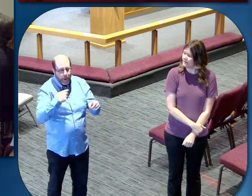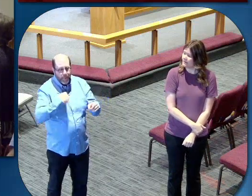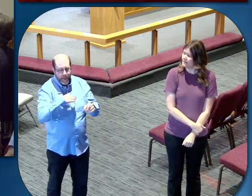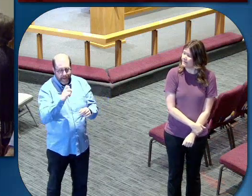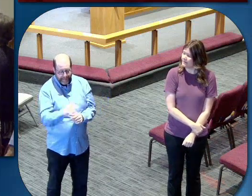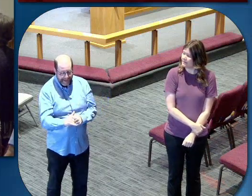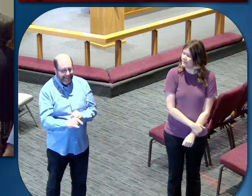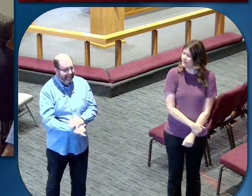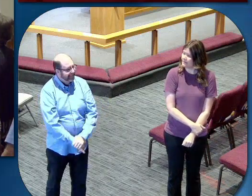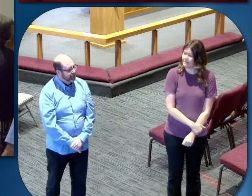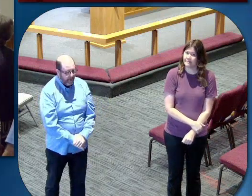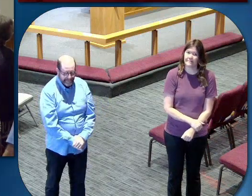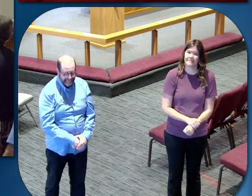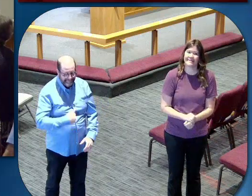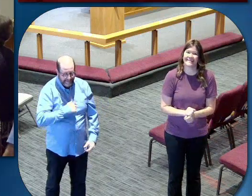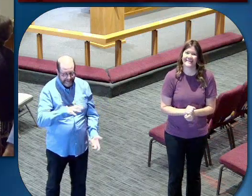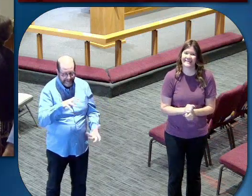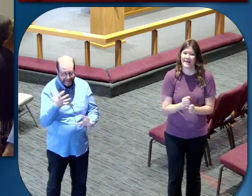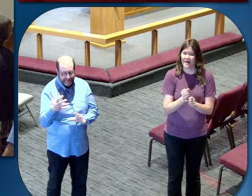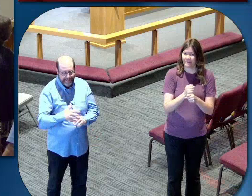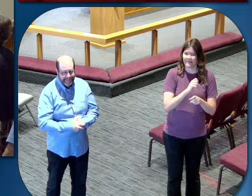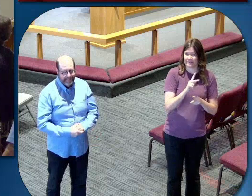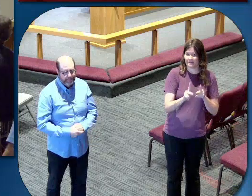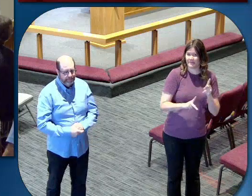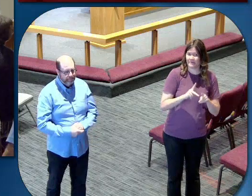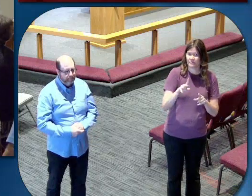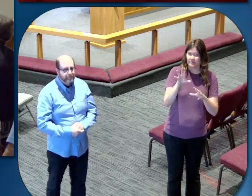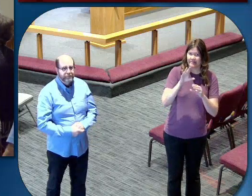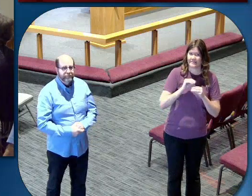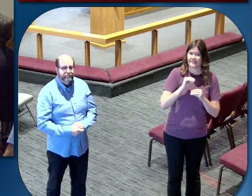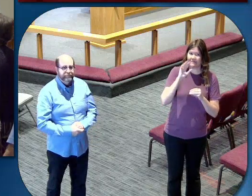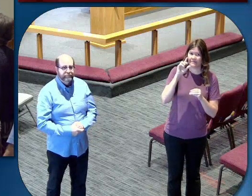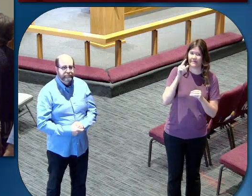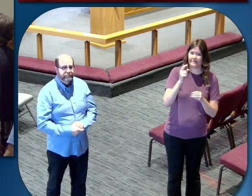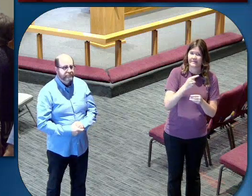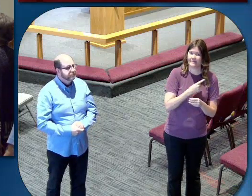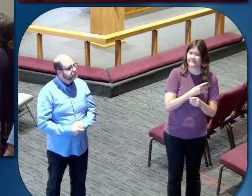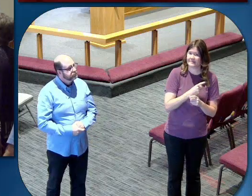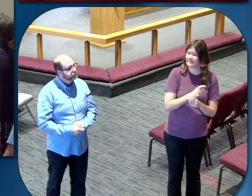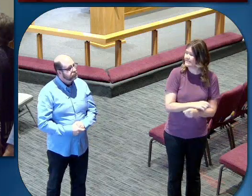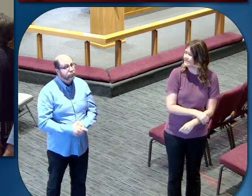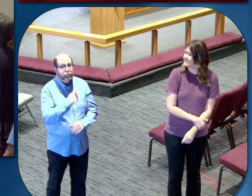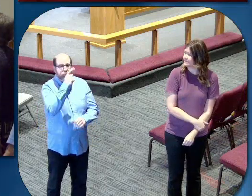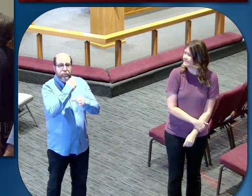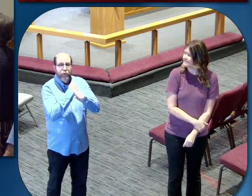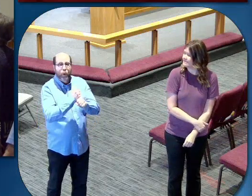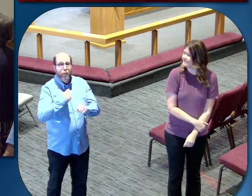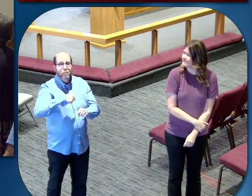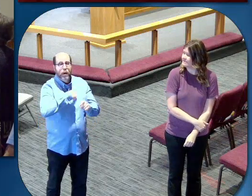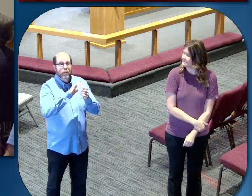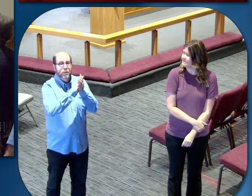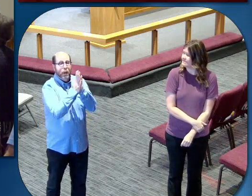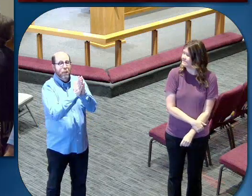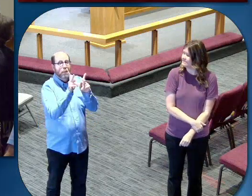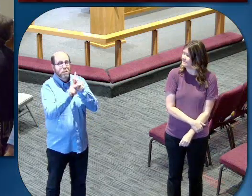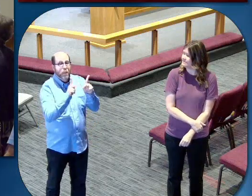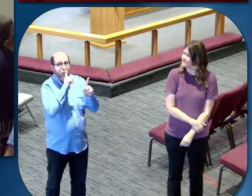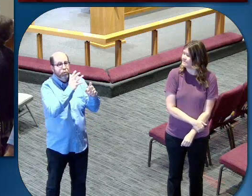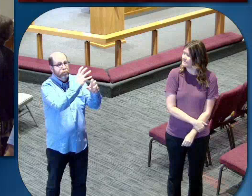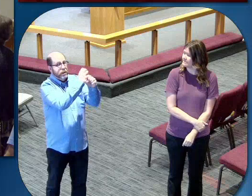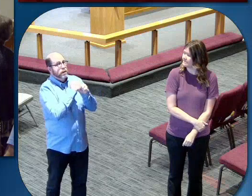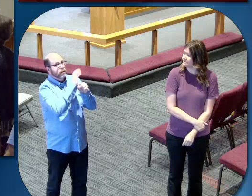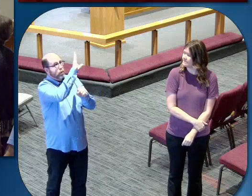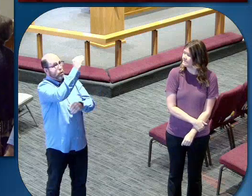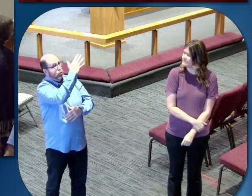your gracious gifts find full expressions. Form us as people who receive your gracious gifts